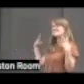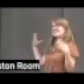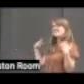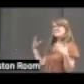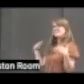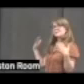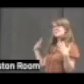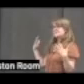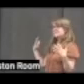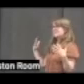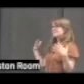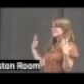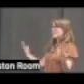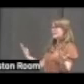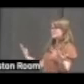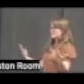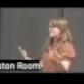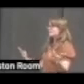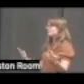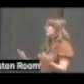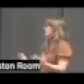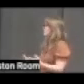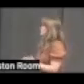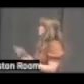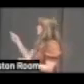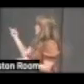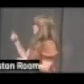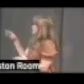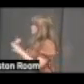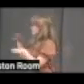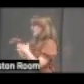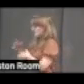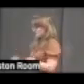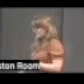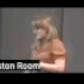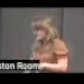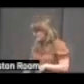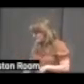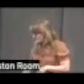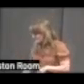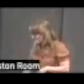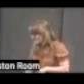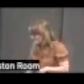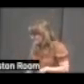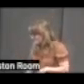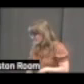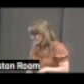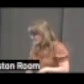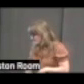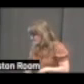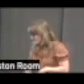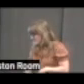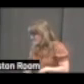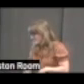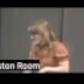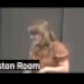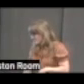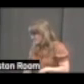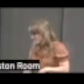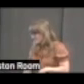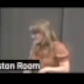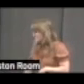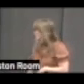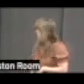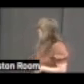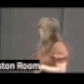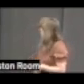get more representative of wild behaviors that are happening. He's doing a foot scrape in this one that we had never